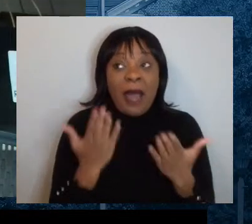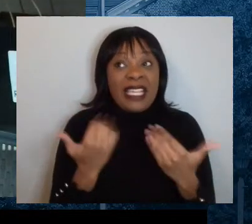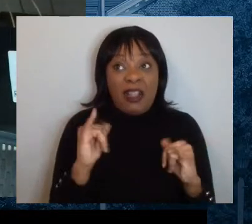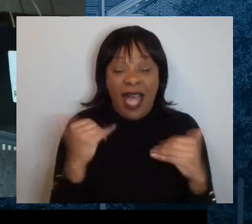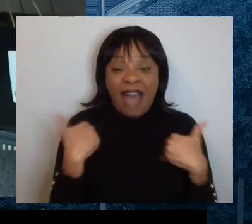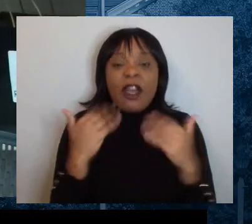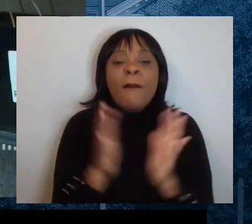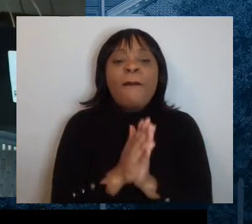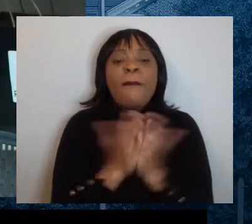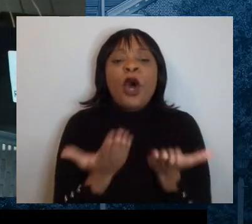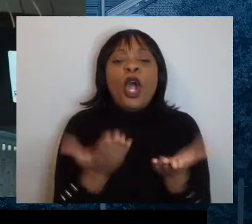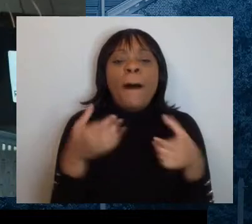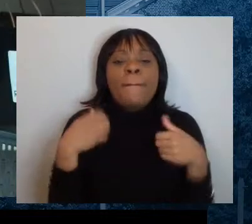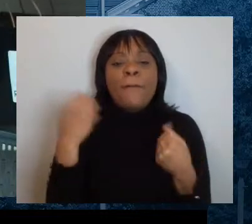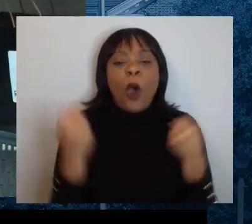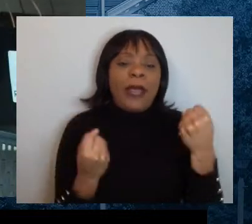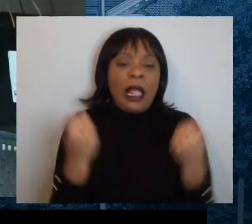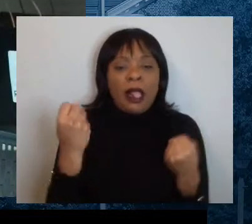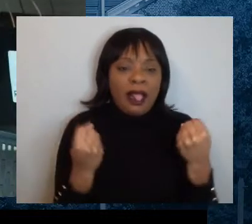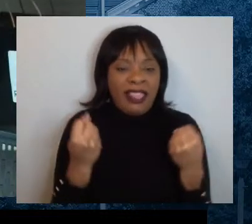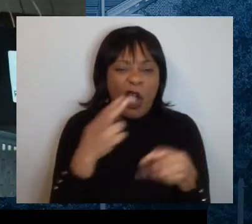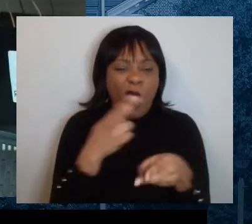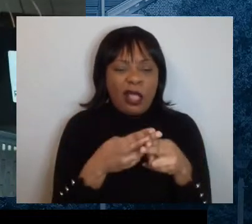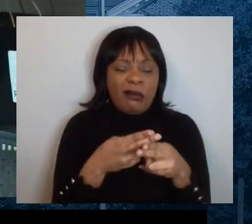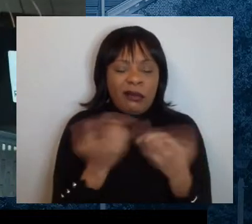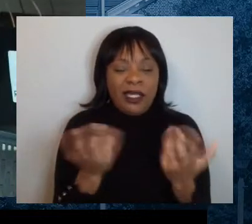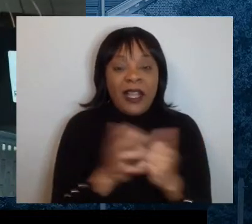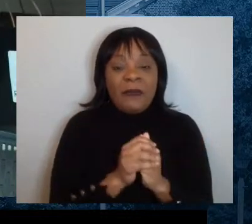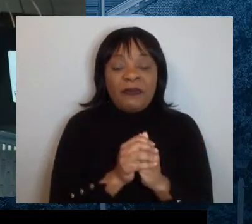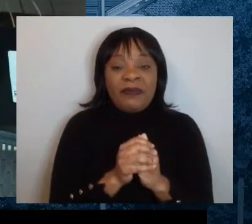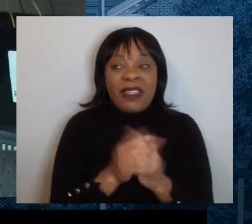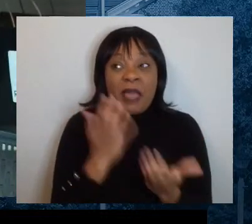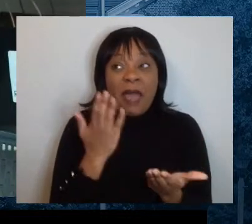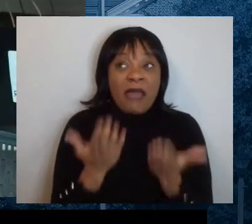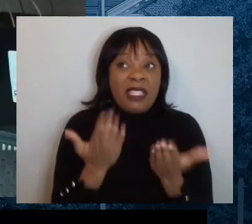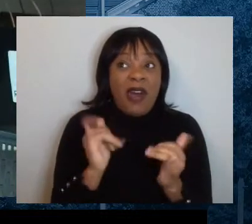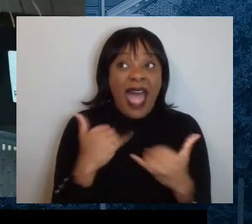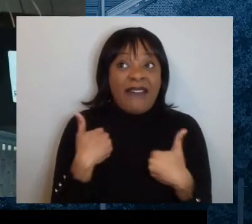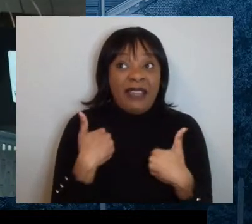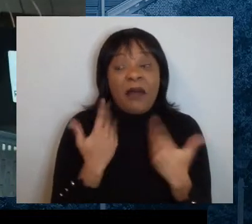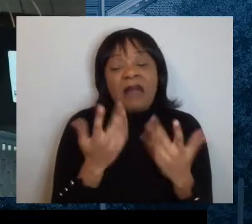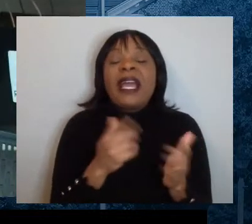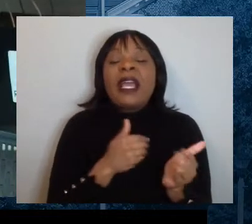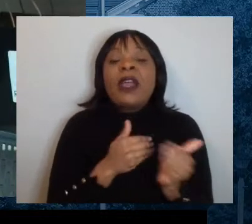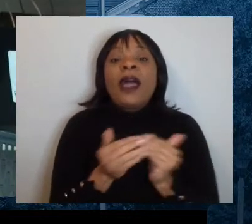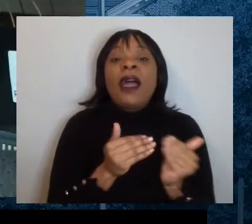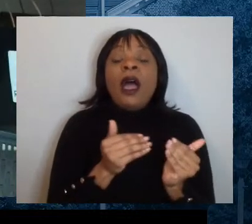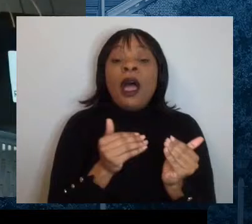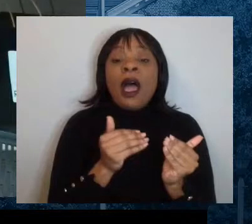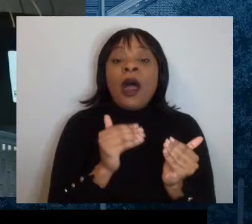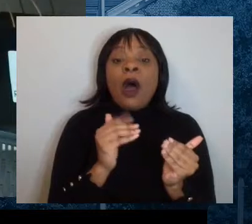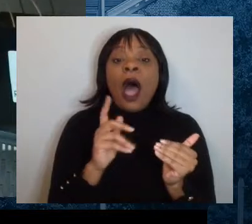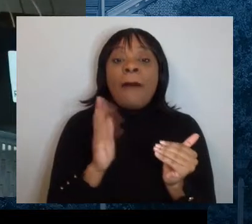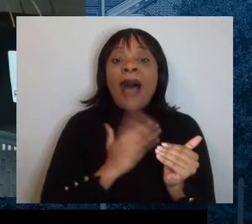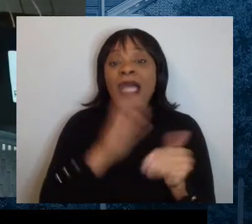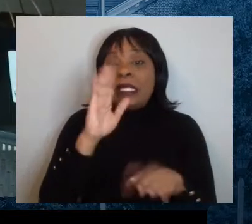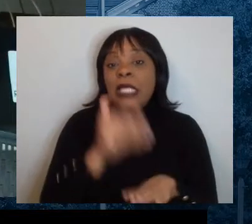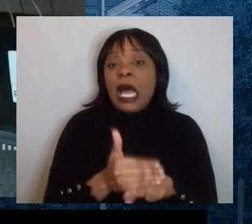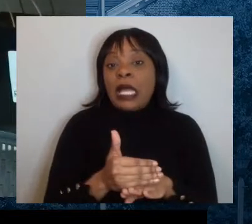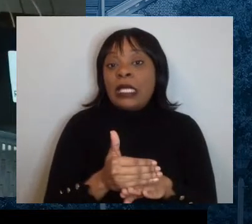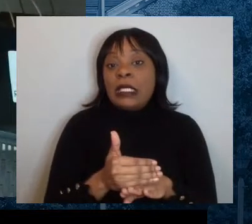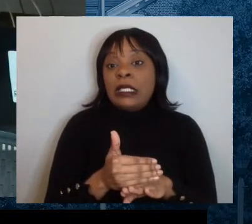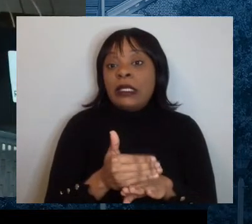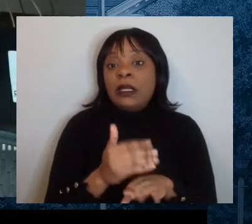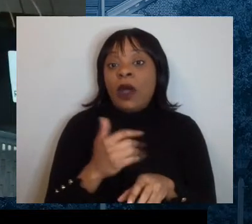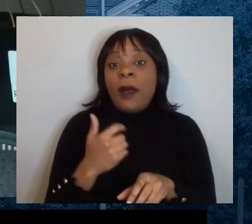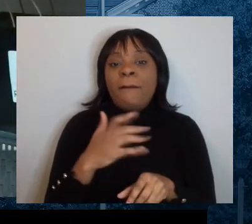couple. That's good. You never have too many. But when our boys, Martha and I met kind of late in life, and we